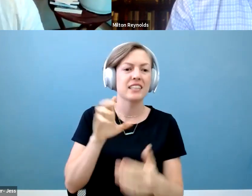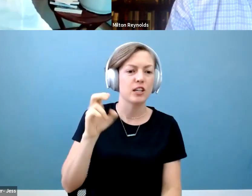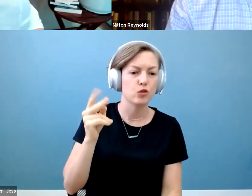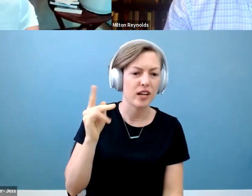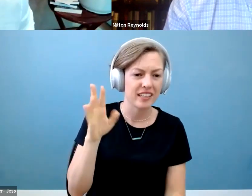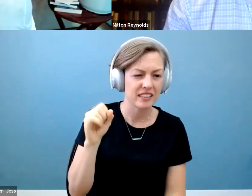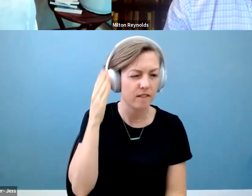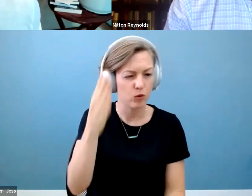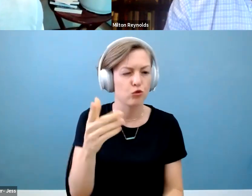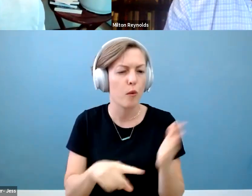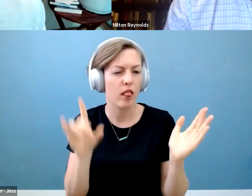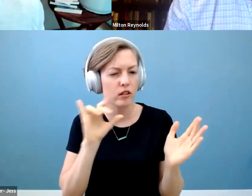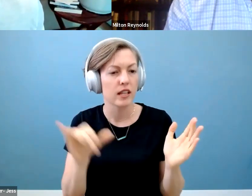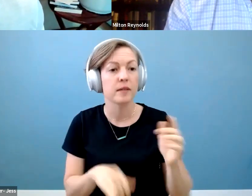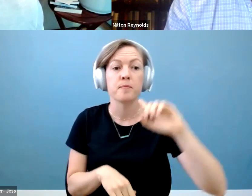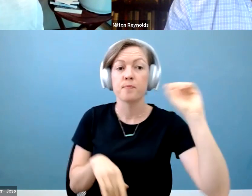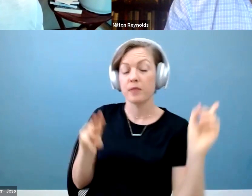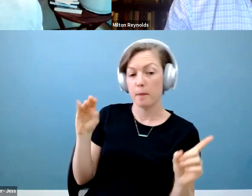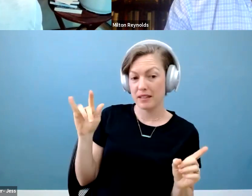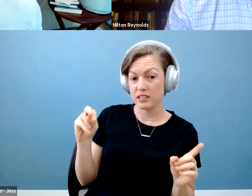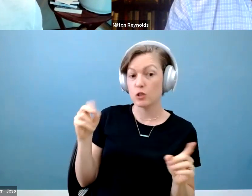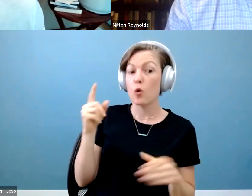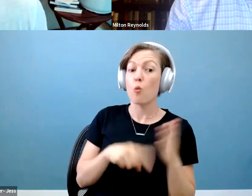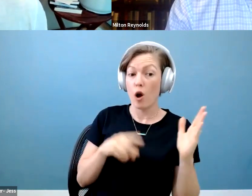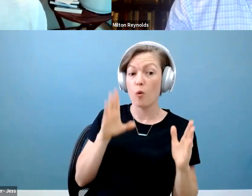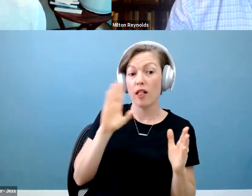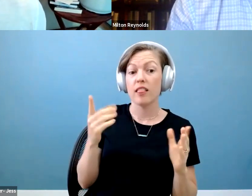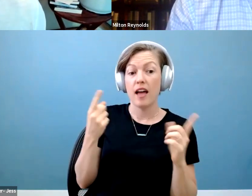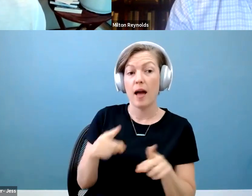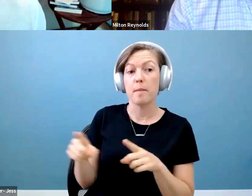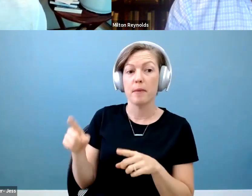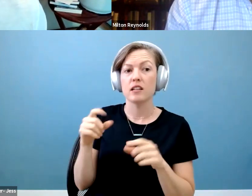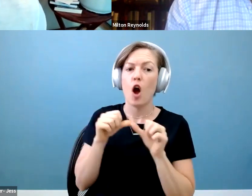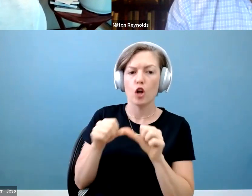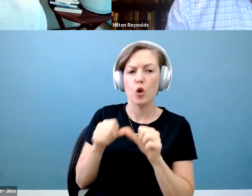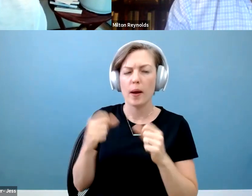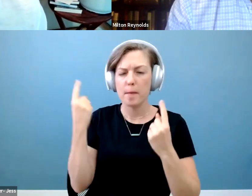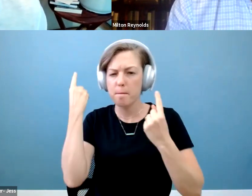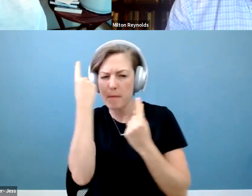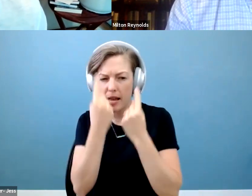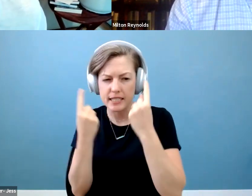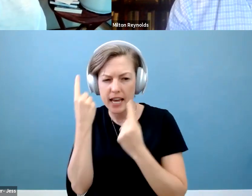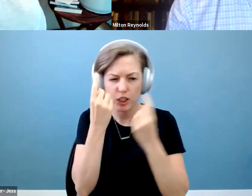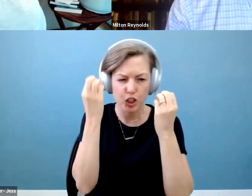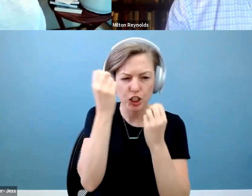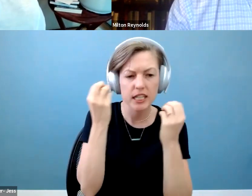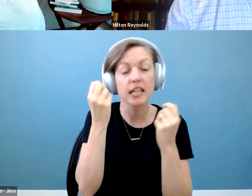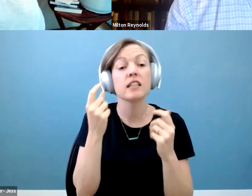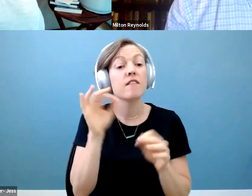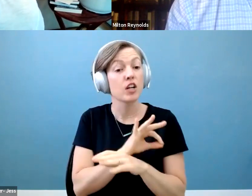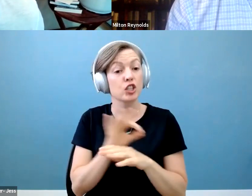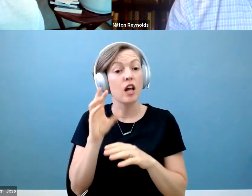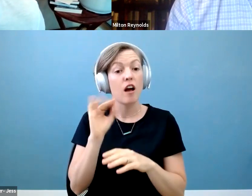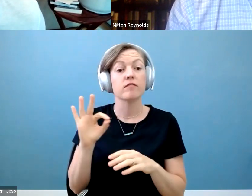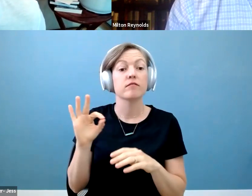like? So I think much of what will happen is an ongoing meditation, right? And it's a function of the provocation